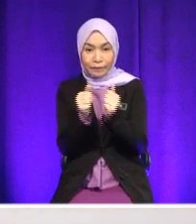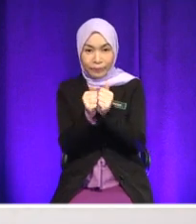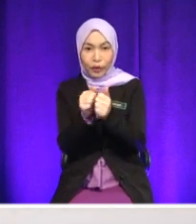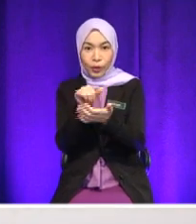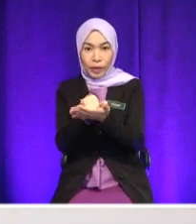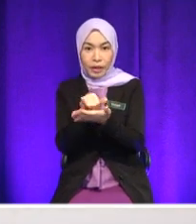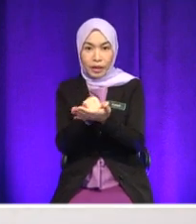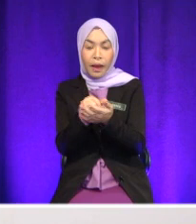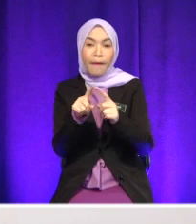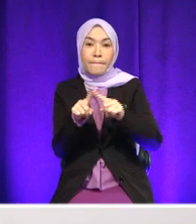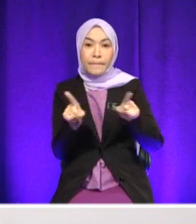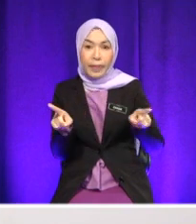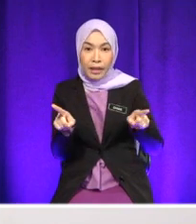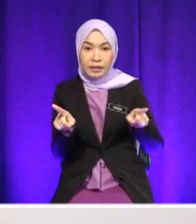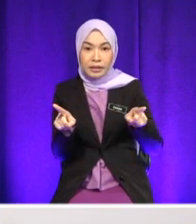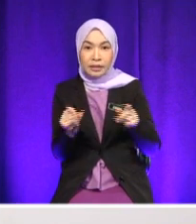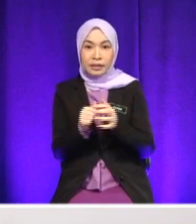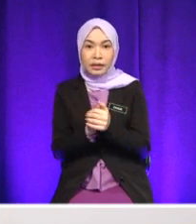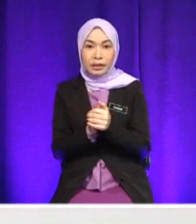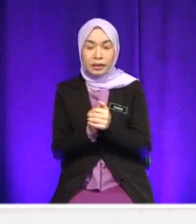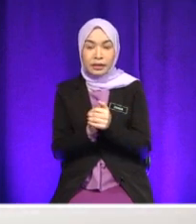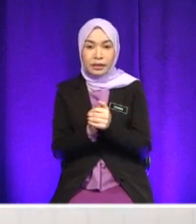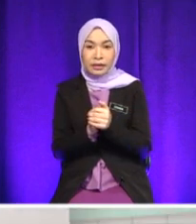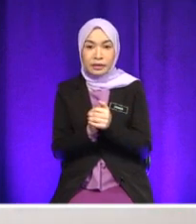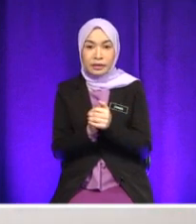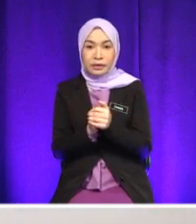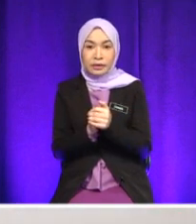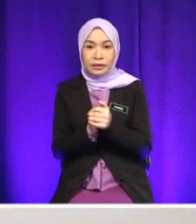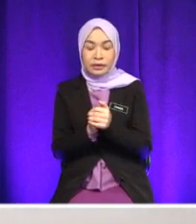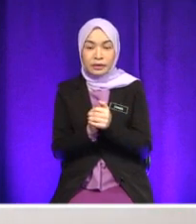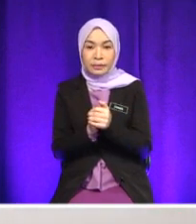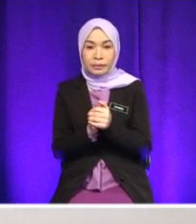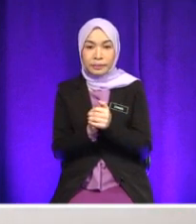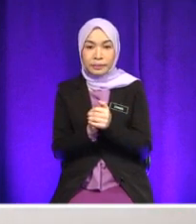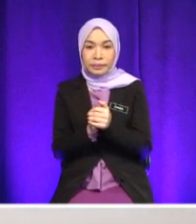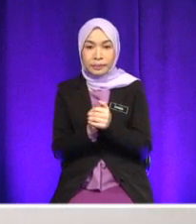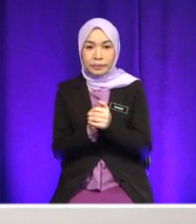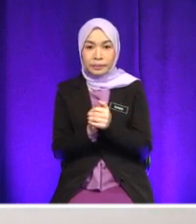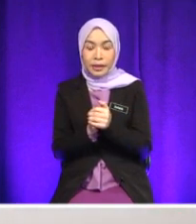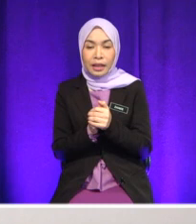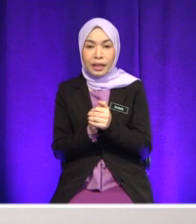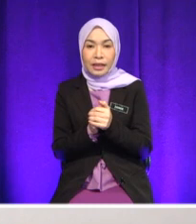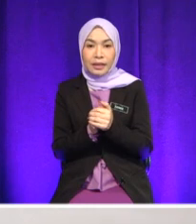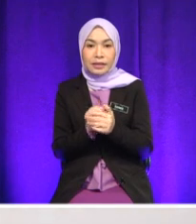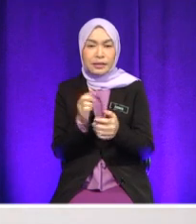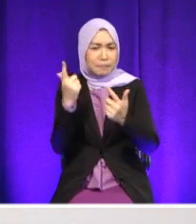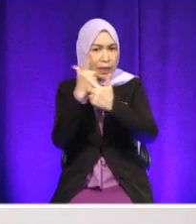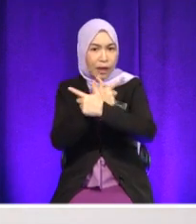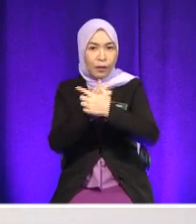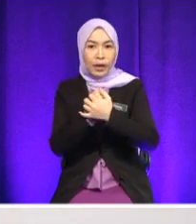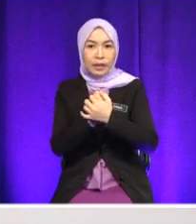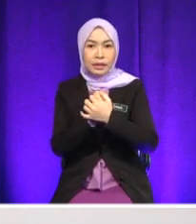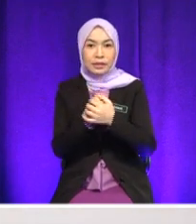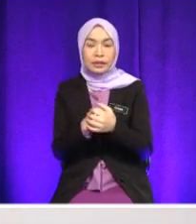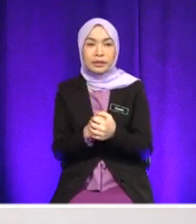is that but that he has opinion opposite him. All right, okay, so it's like in part